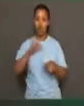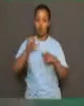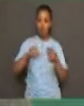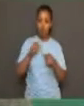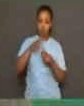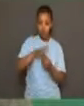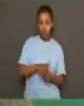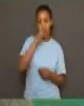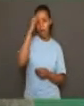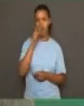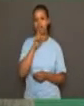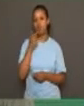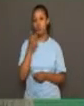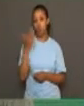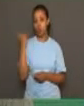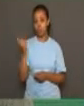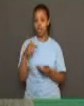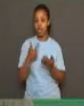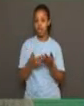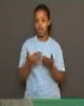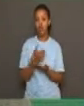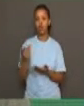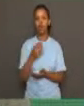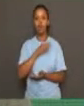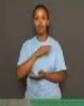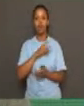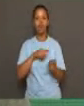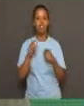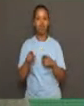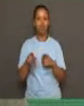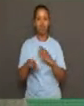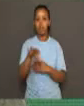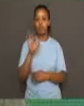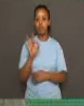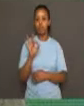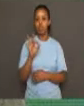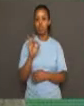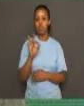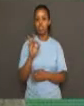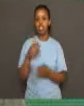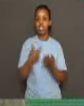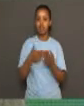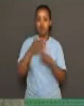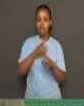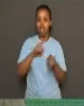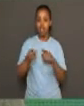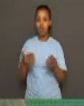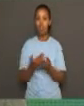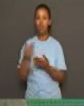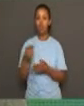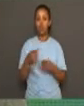influences. These new traits were inherited and led to the development of